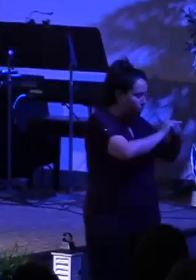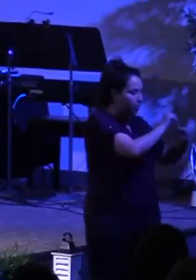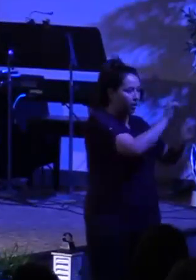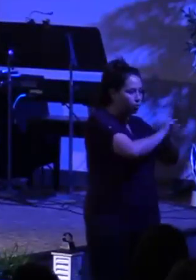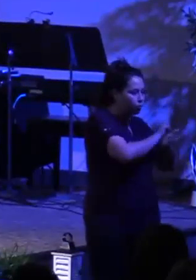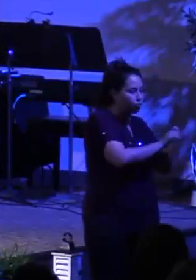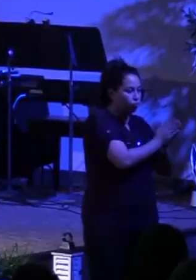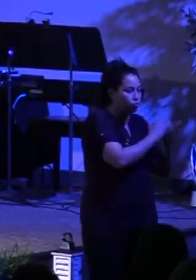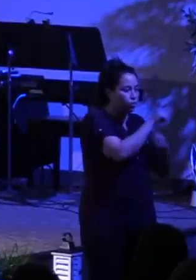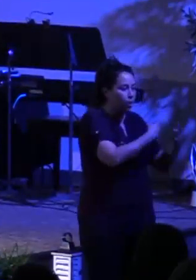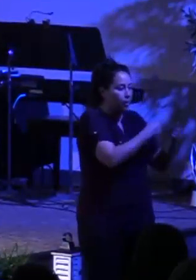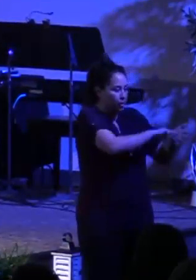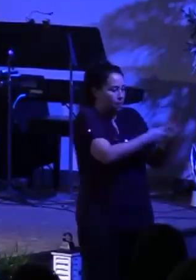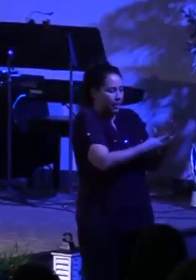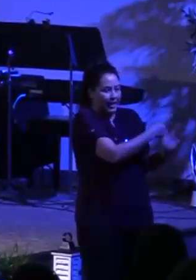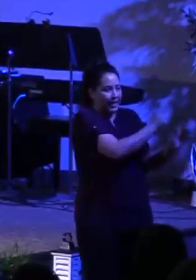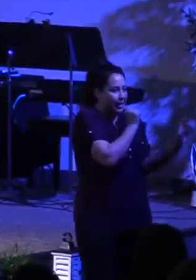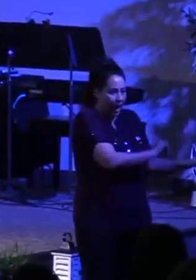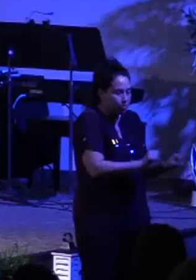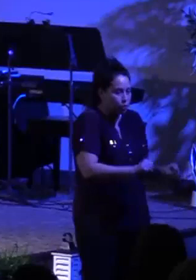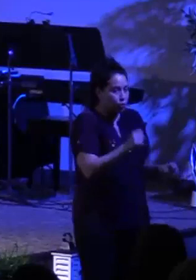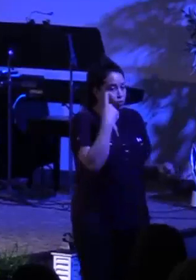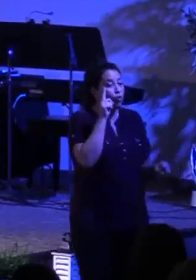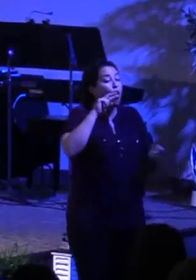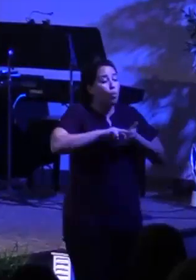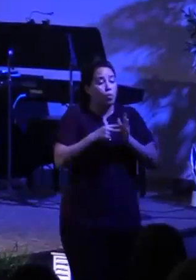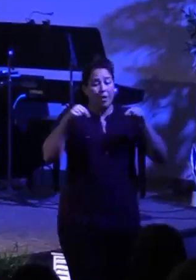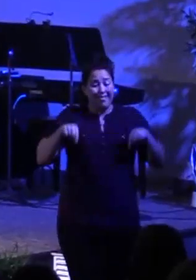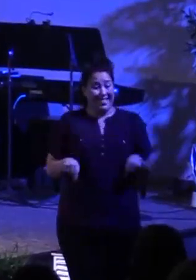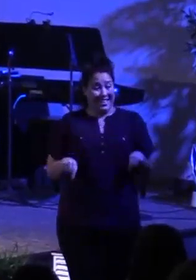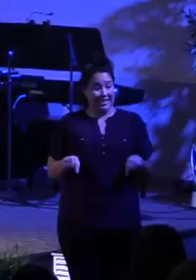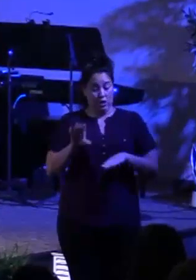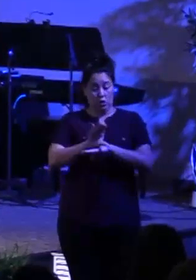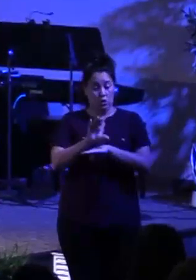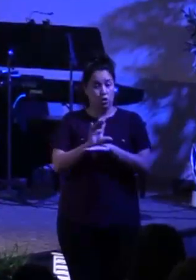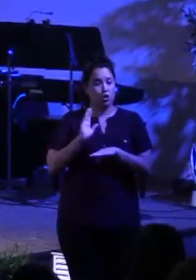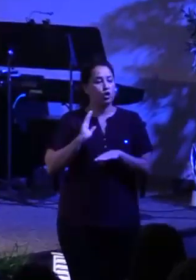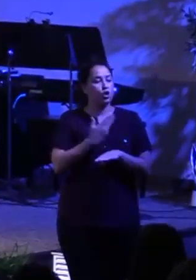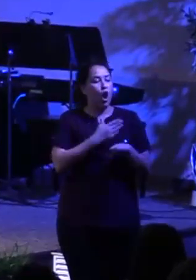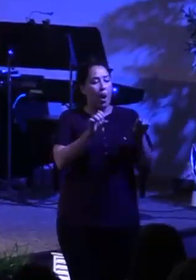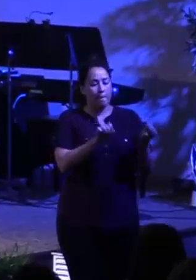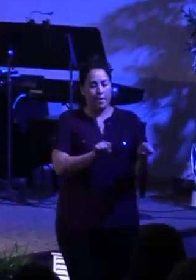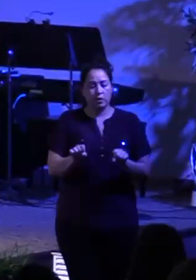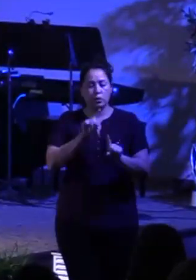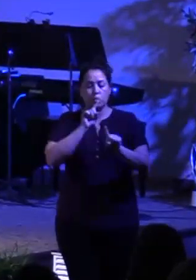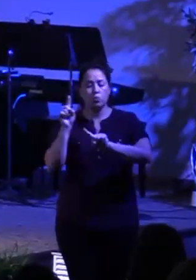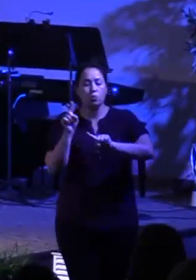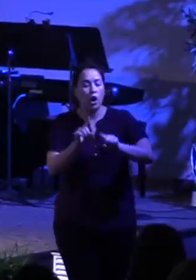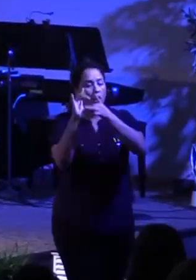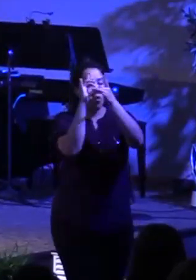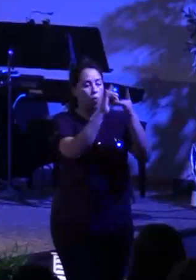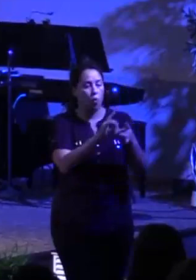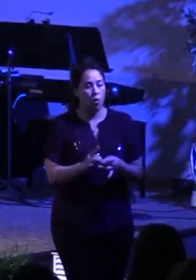it. In my mind, for the purposes of this series, is our ability to respond to this harmony in alignment with